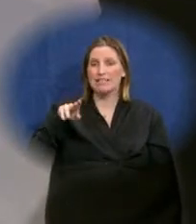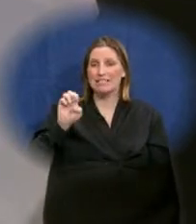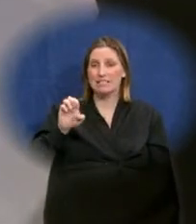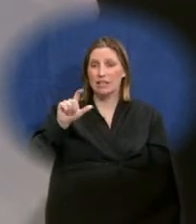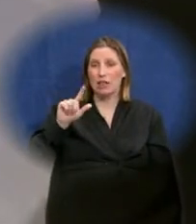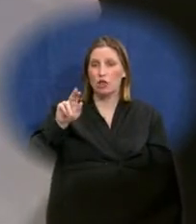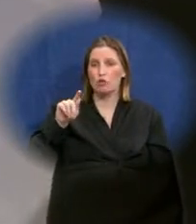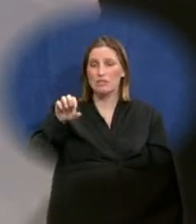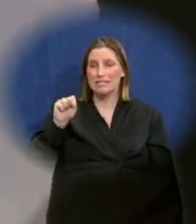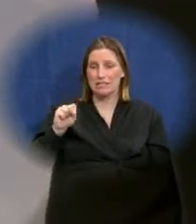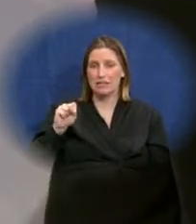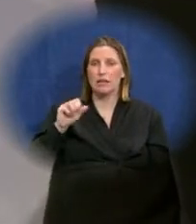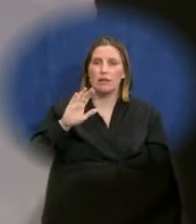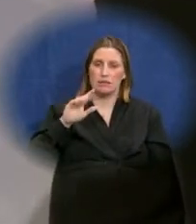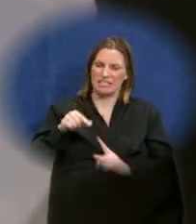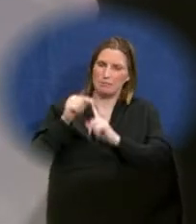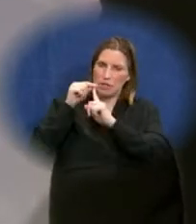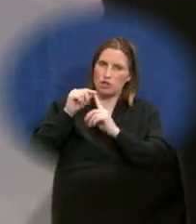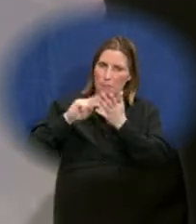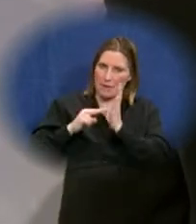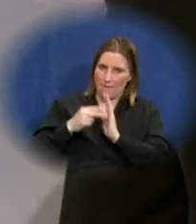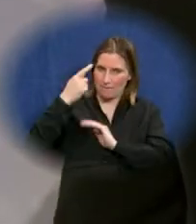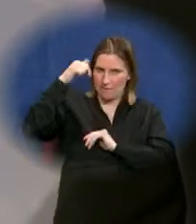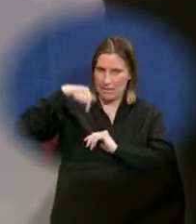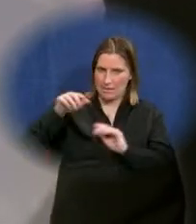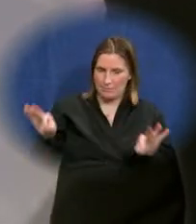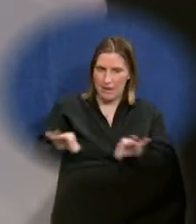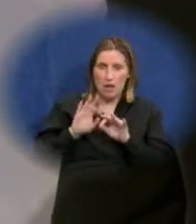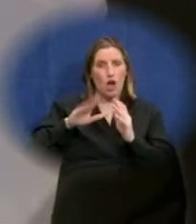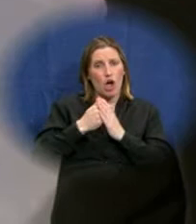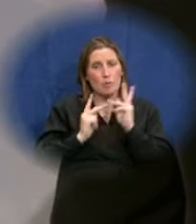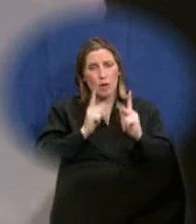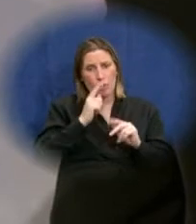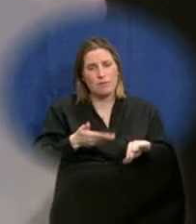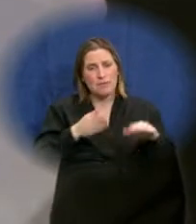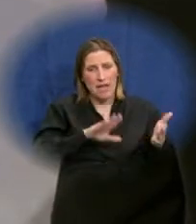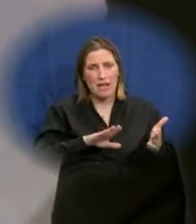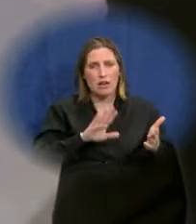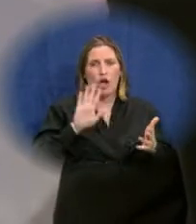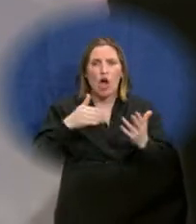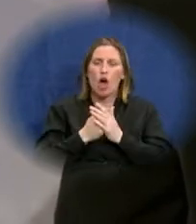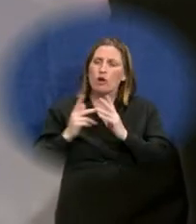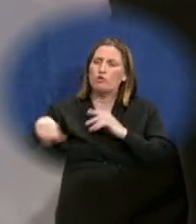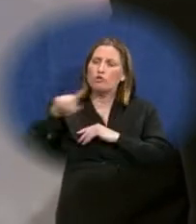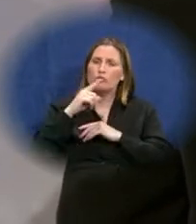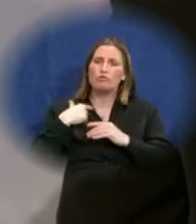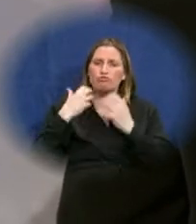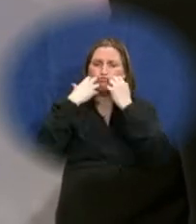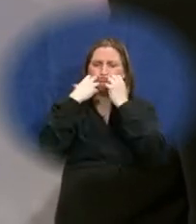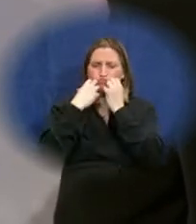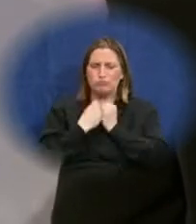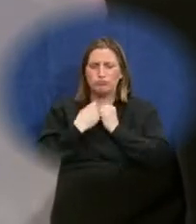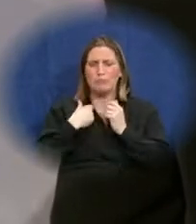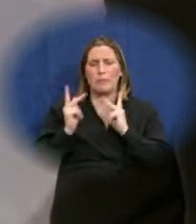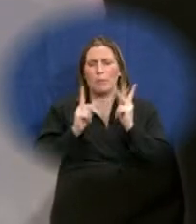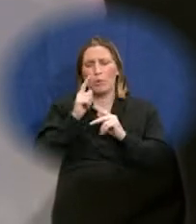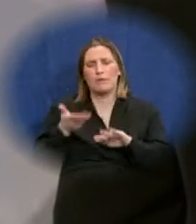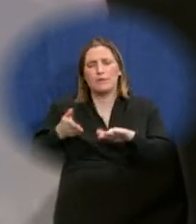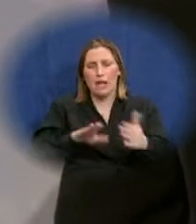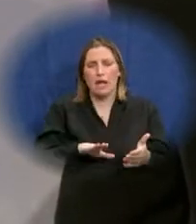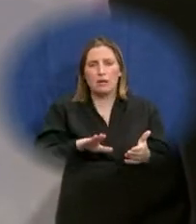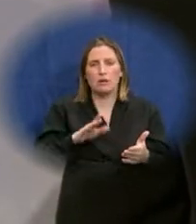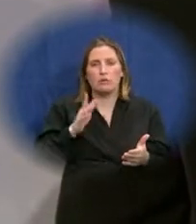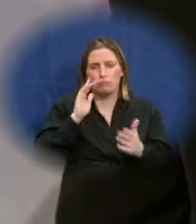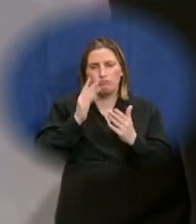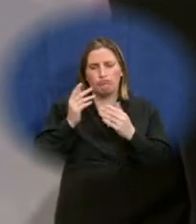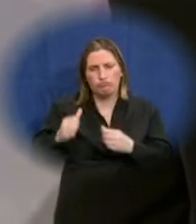Mass, and all who have died, for all who grieve the death of someone dear to them, may they find consolation and support. We pray to the